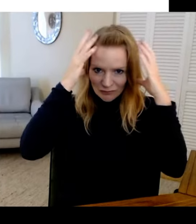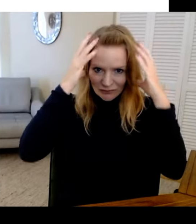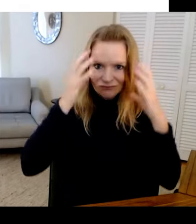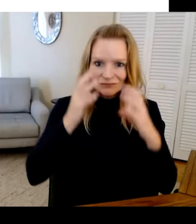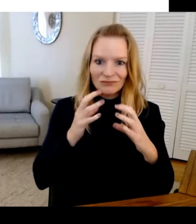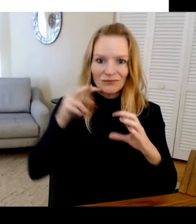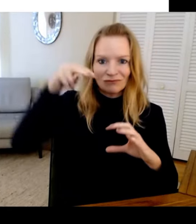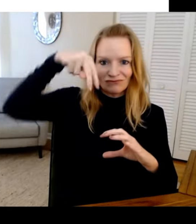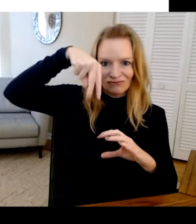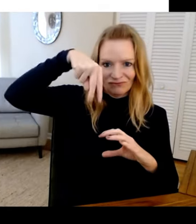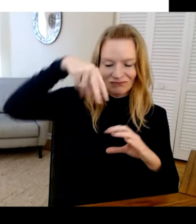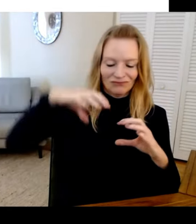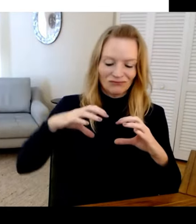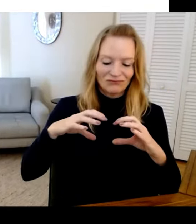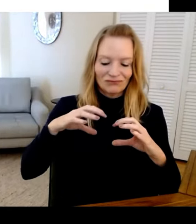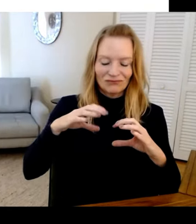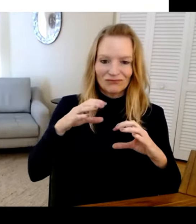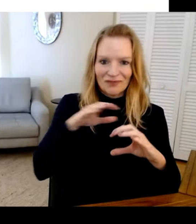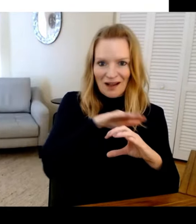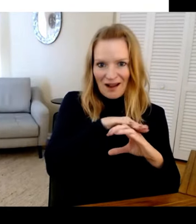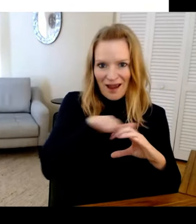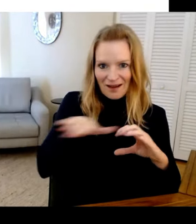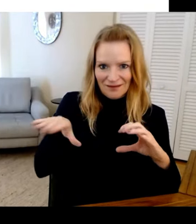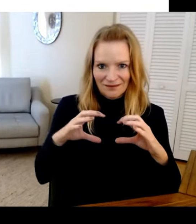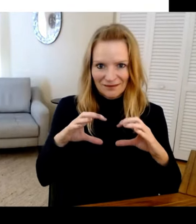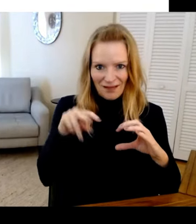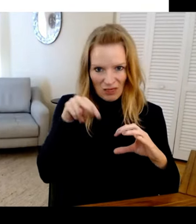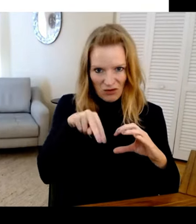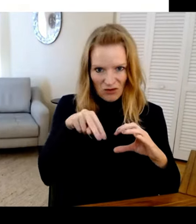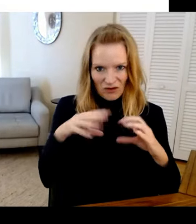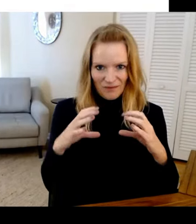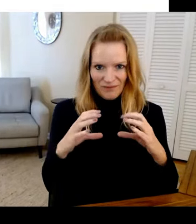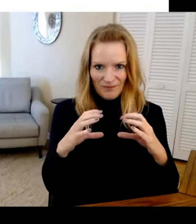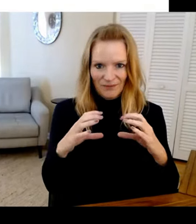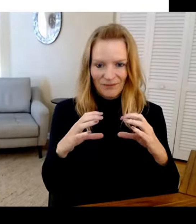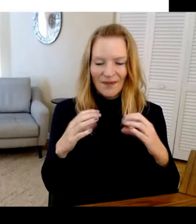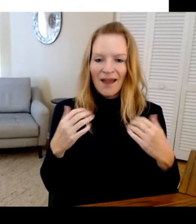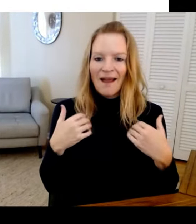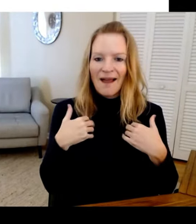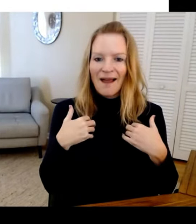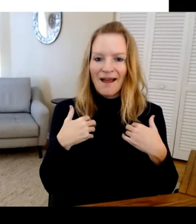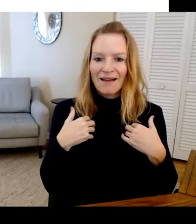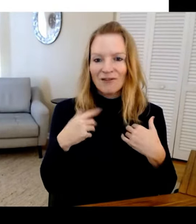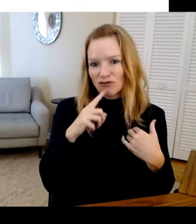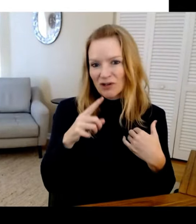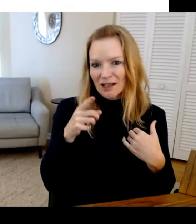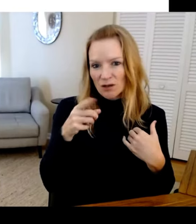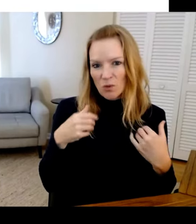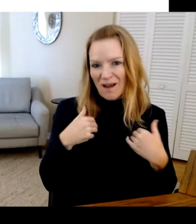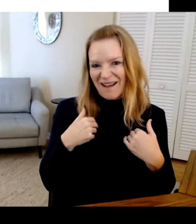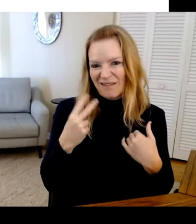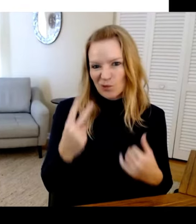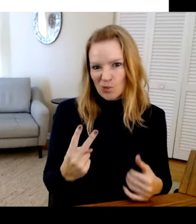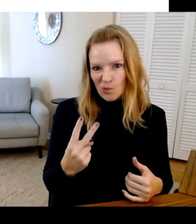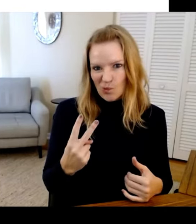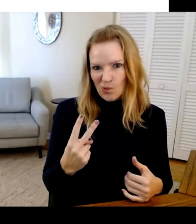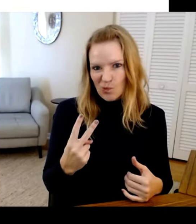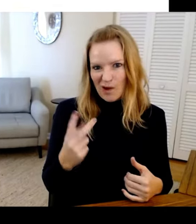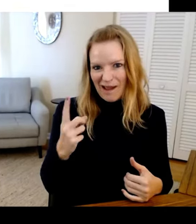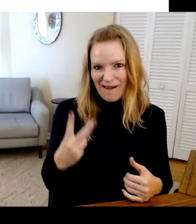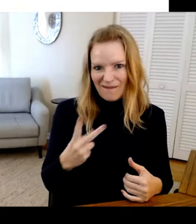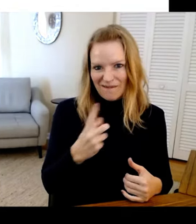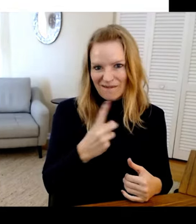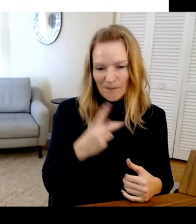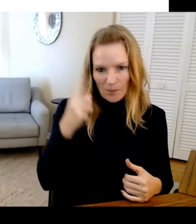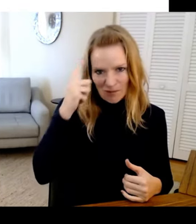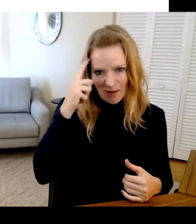So now suppose you took your brain out and you're looking at from the top view. So really you